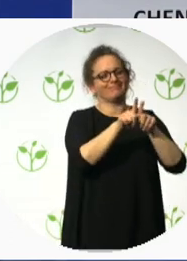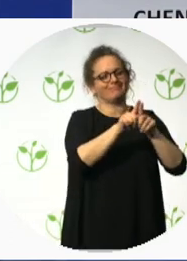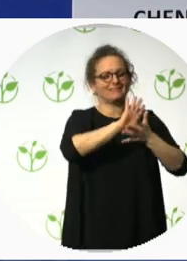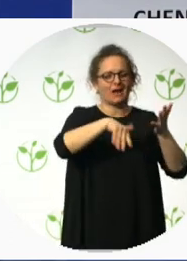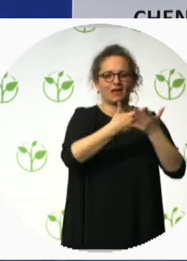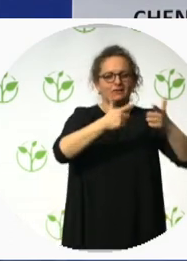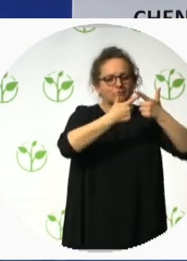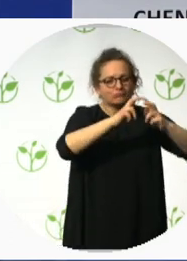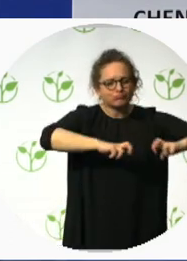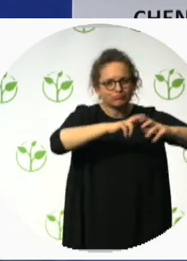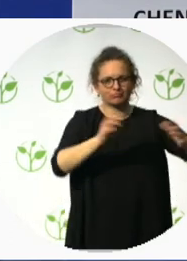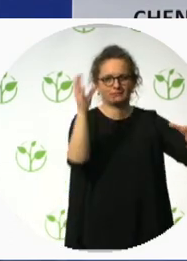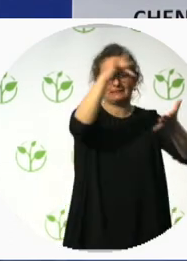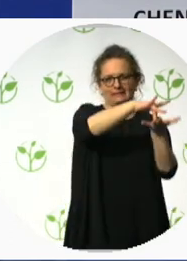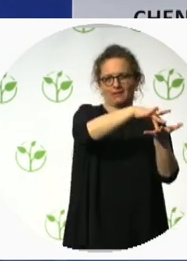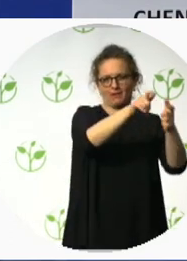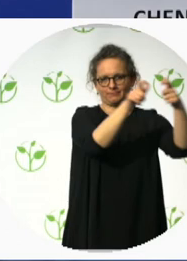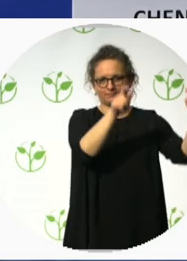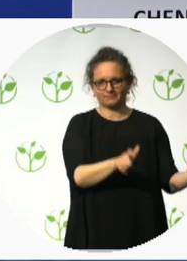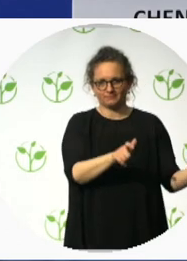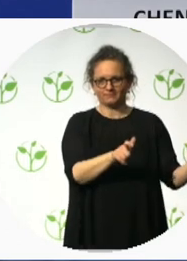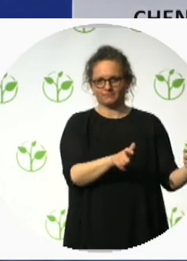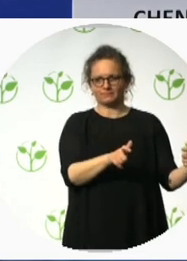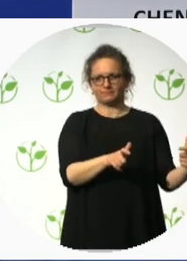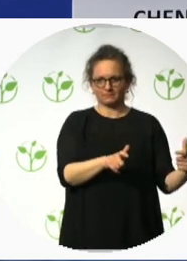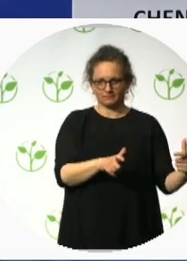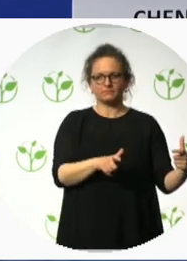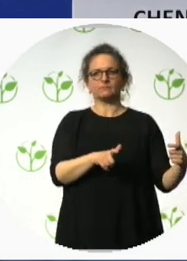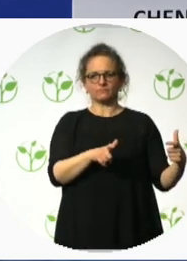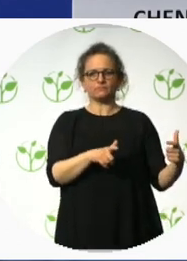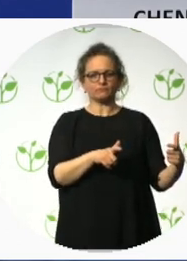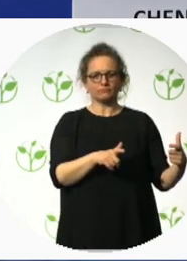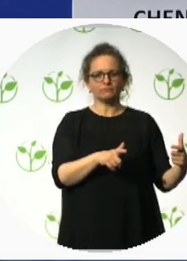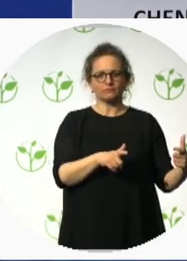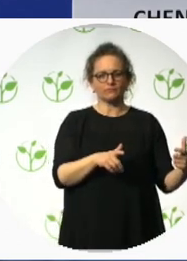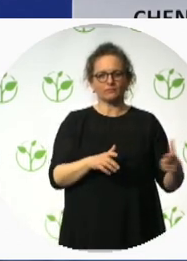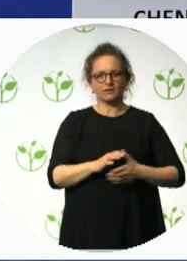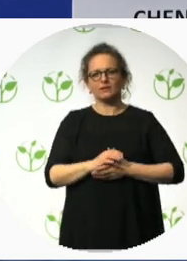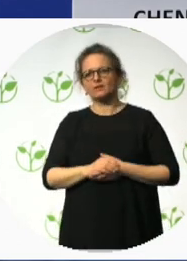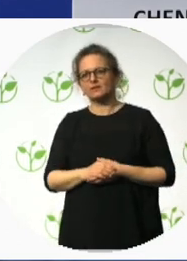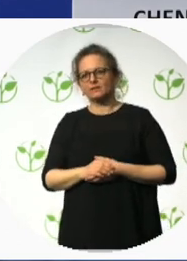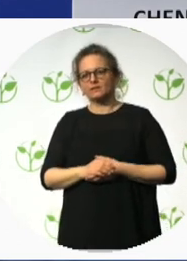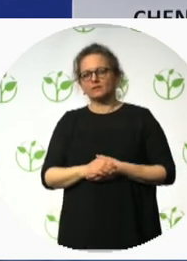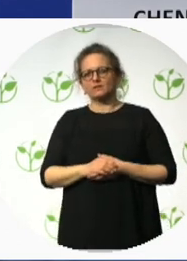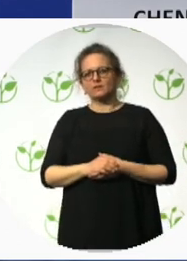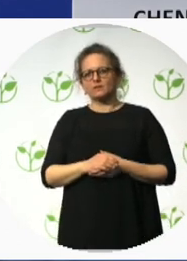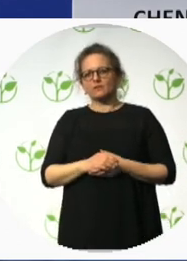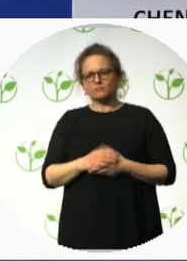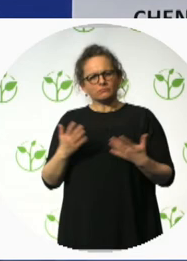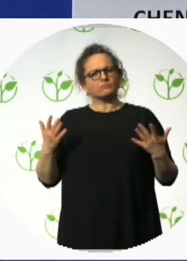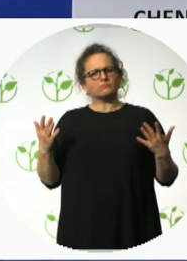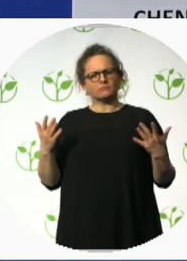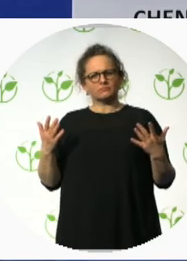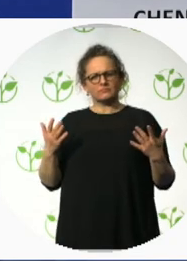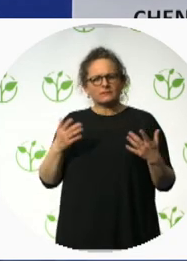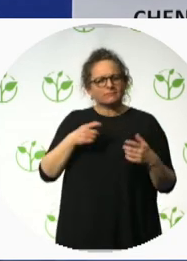research. But the problem is the education level of deaf people in Myanmar is quite far behind to